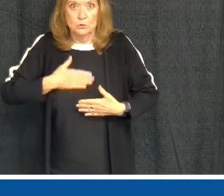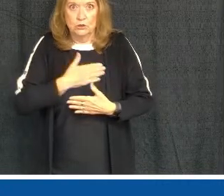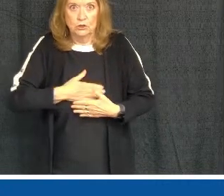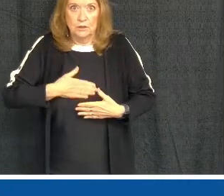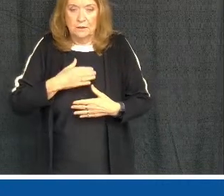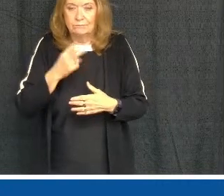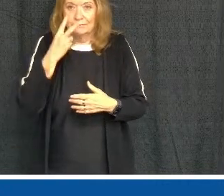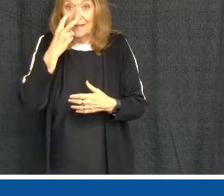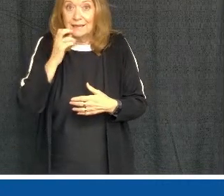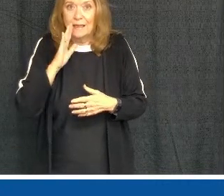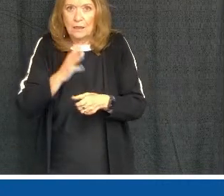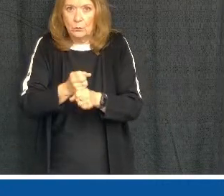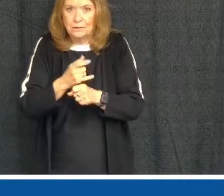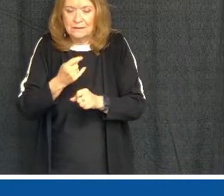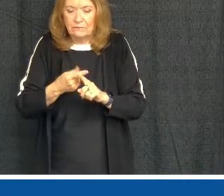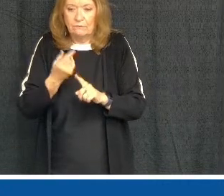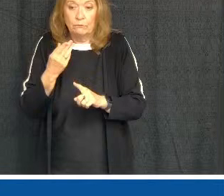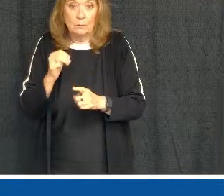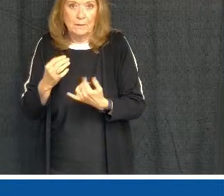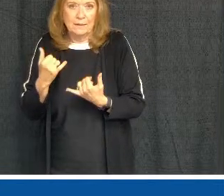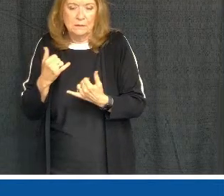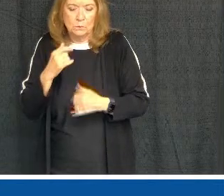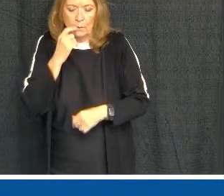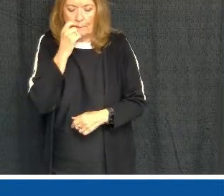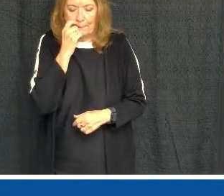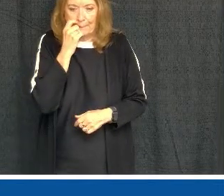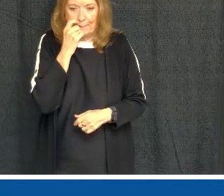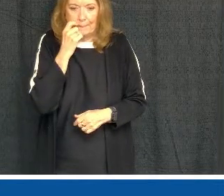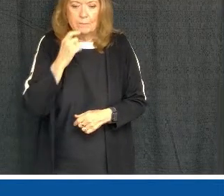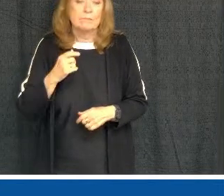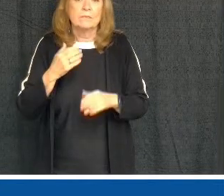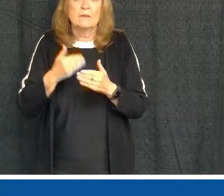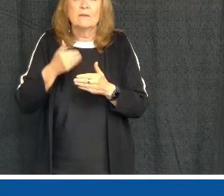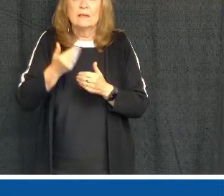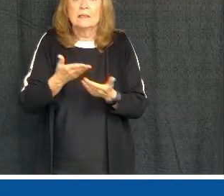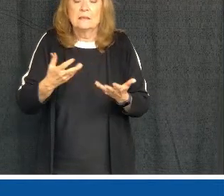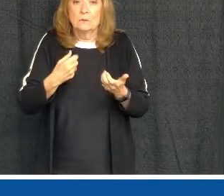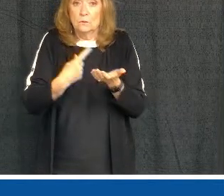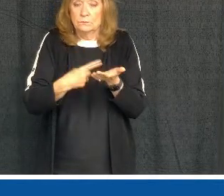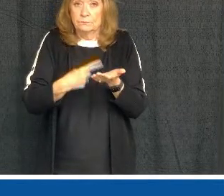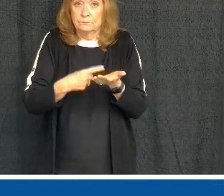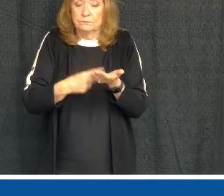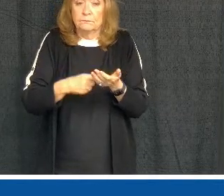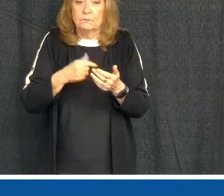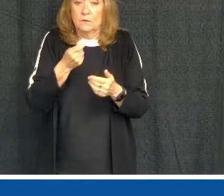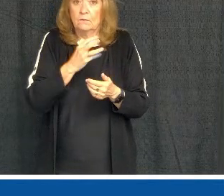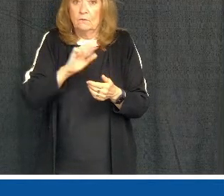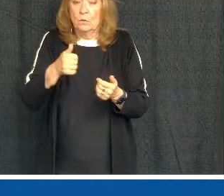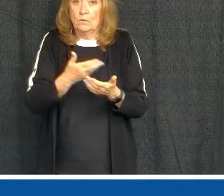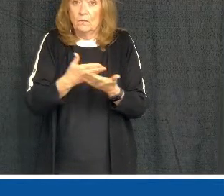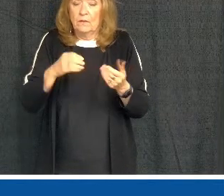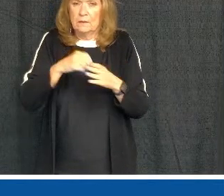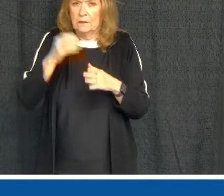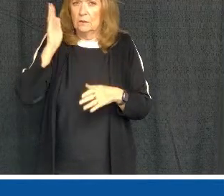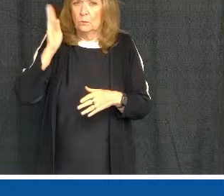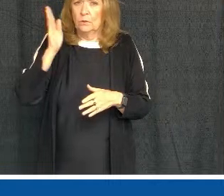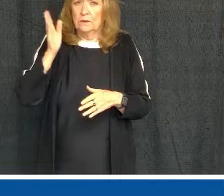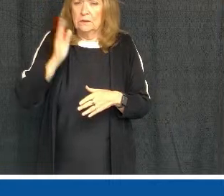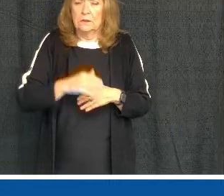I doubt I'll receive it from him at this point. The next thing I want to address is a few other things in the